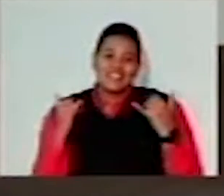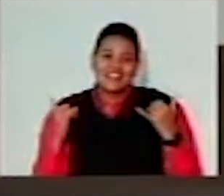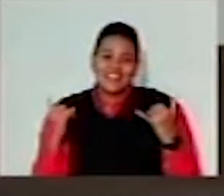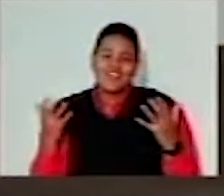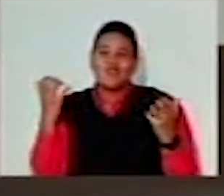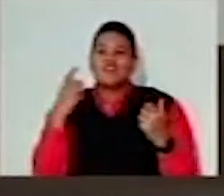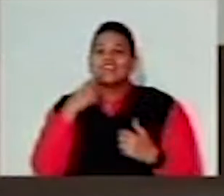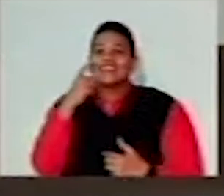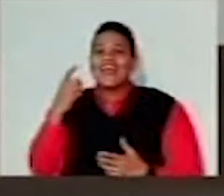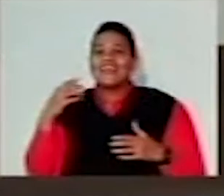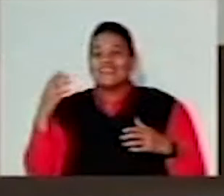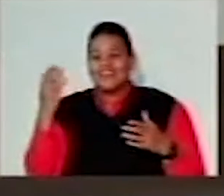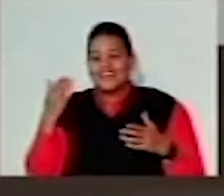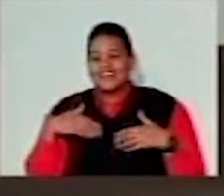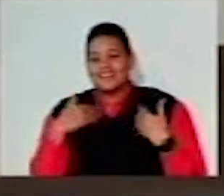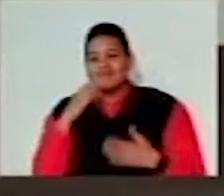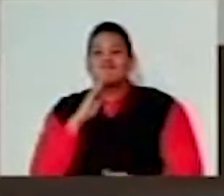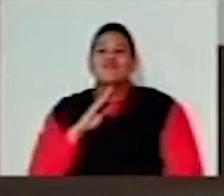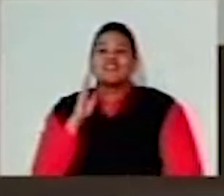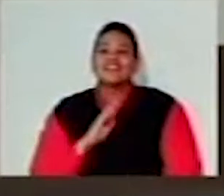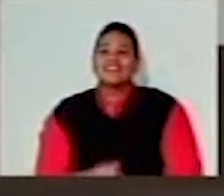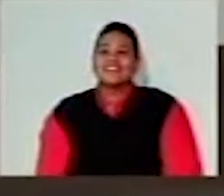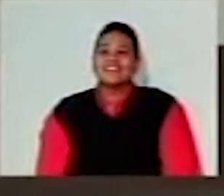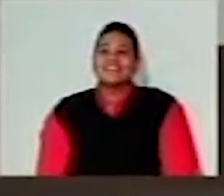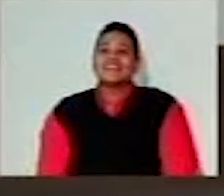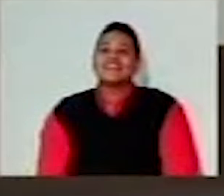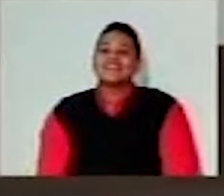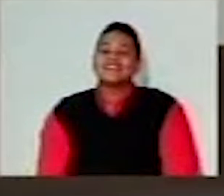to wish her a happy birthday.